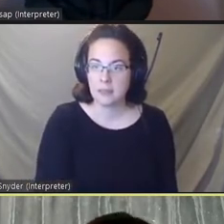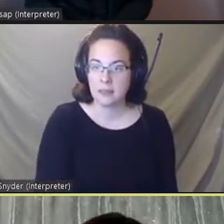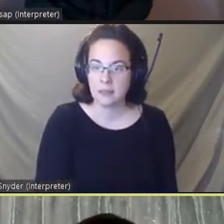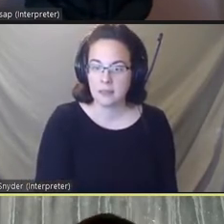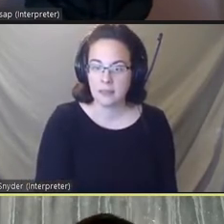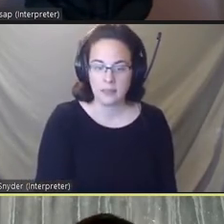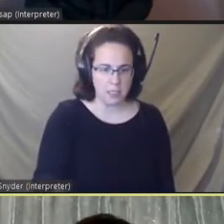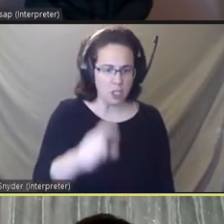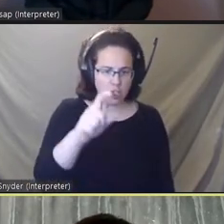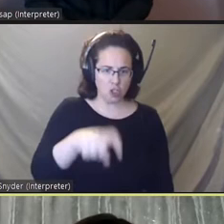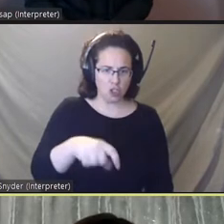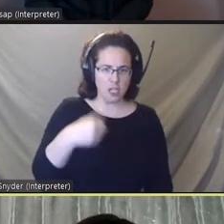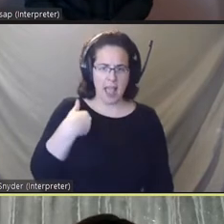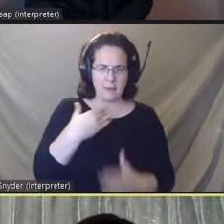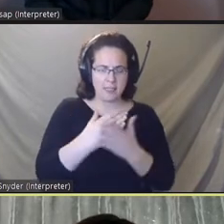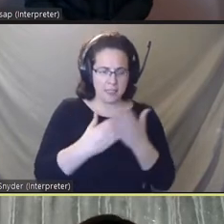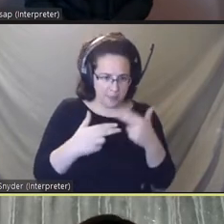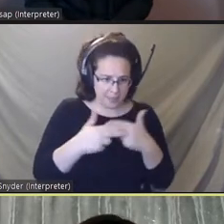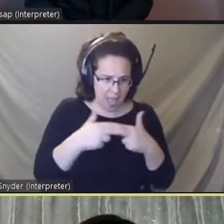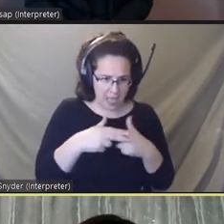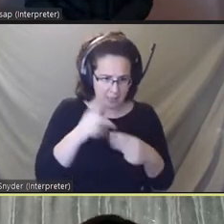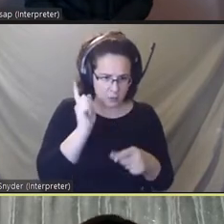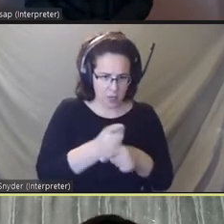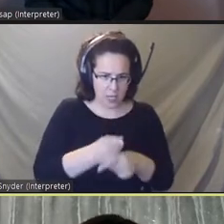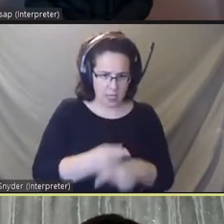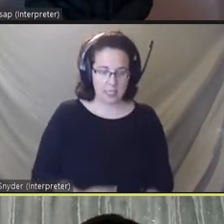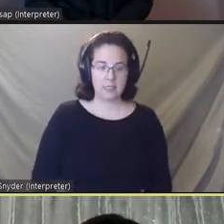I should have some slides, right?